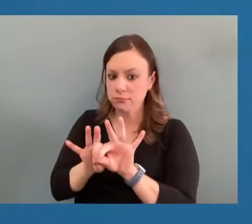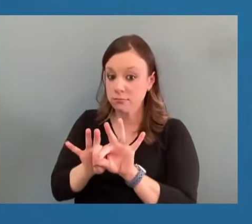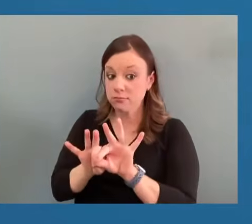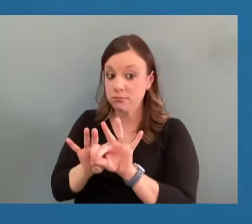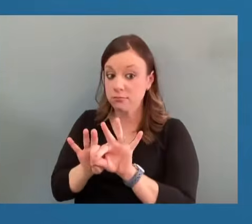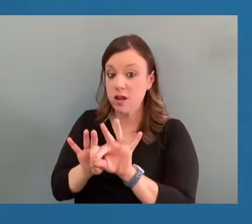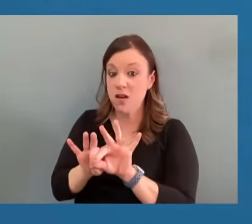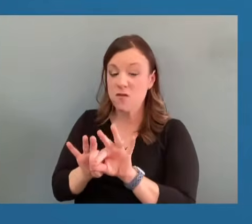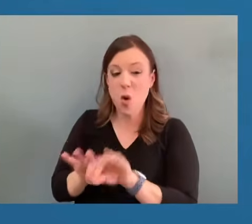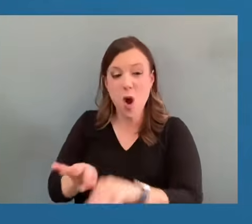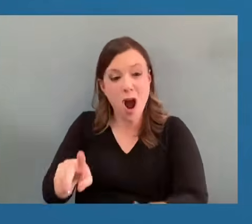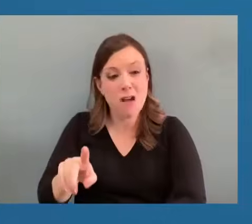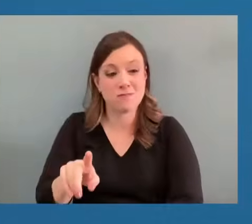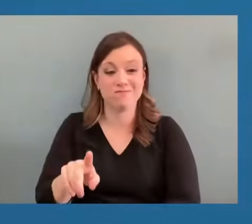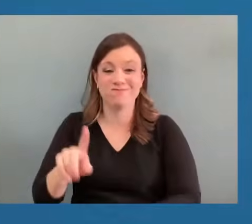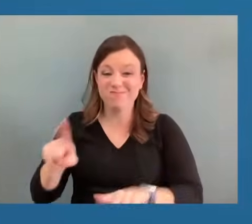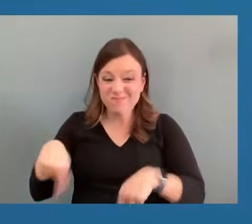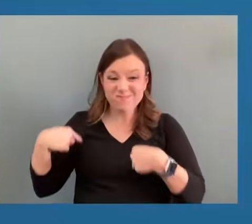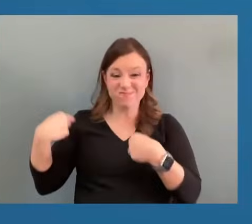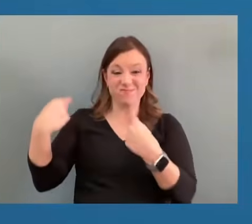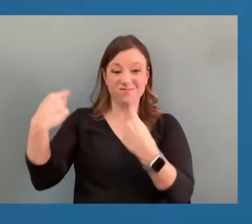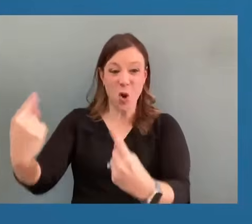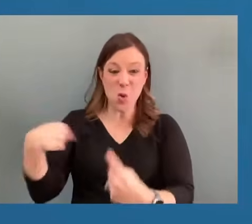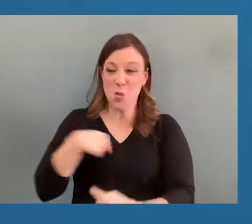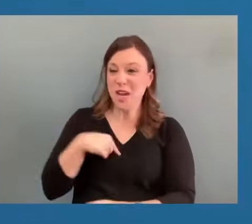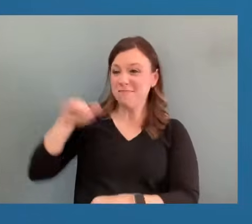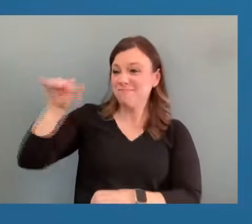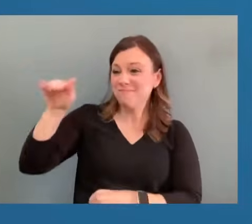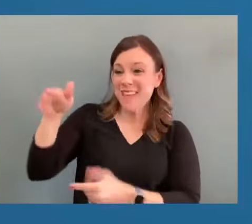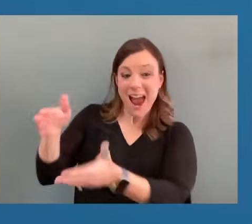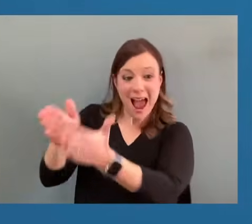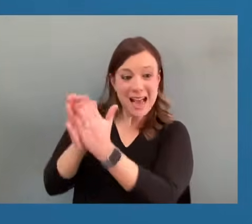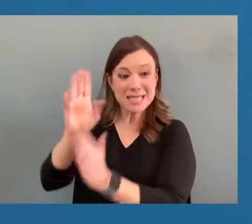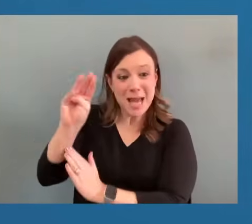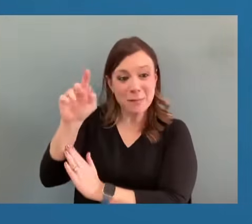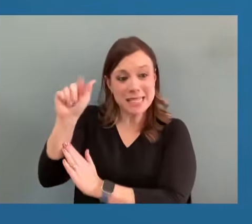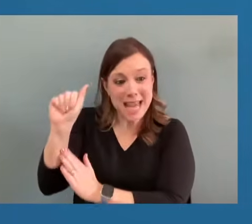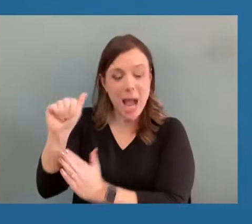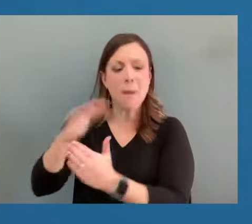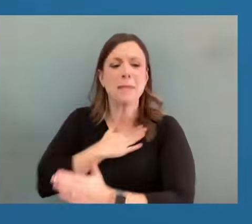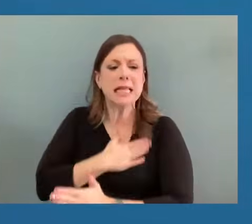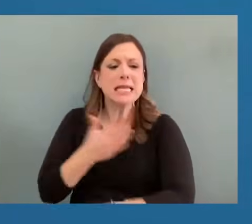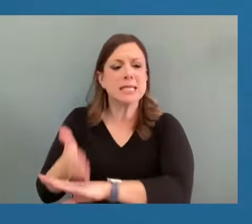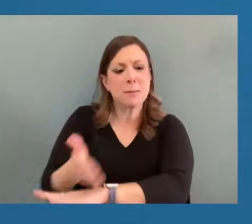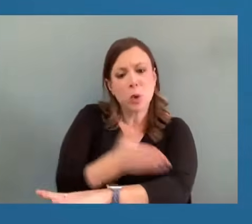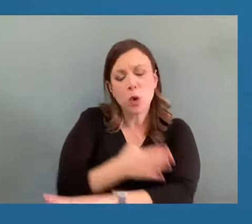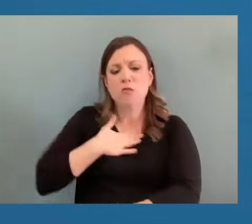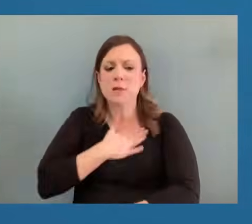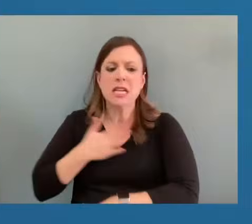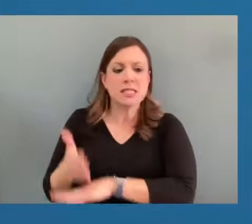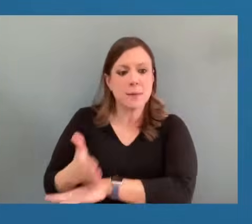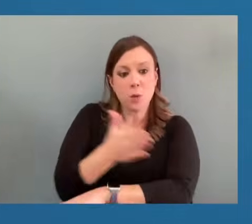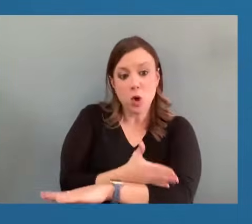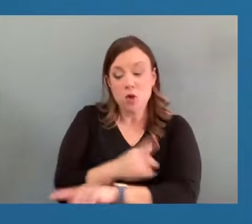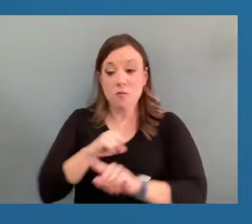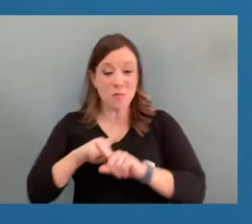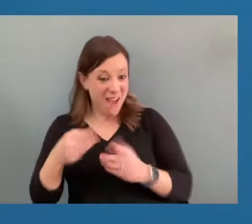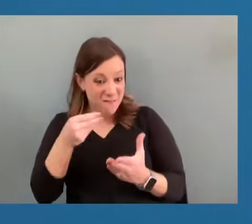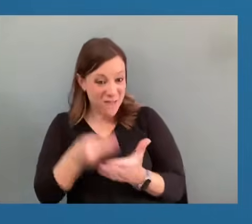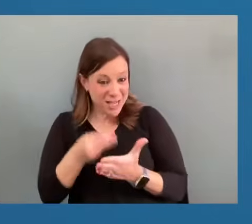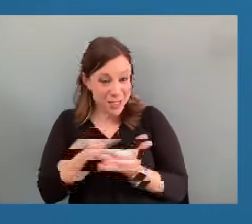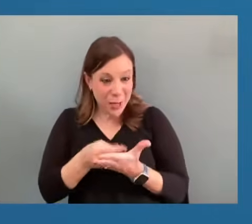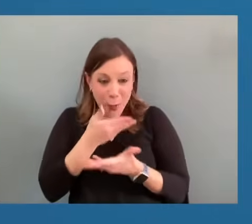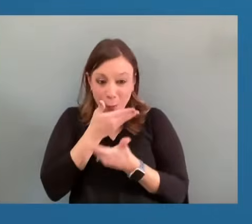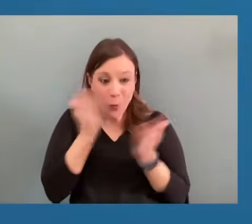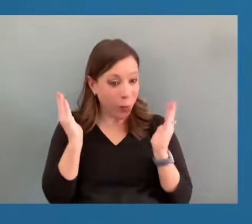the MTA to do the impossible without providing them with the funding that would even make it something they could consider. And what this program has done